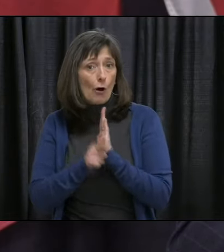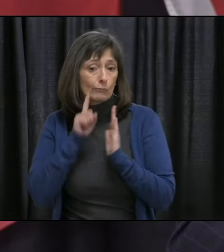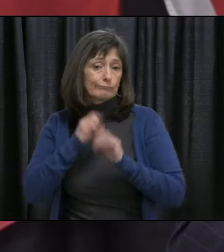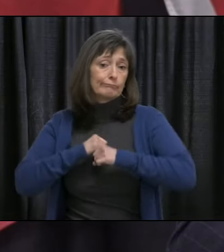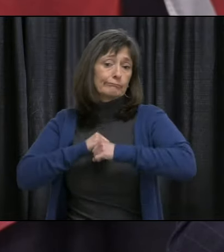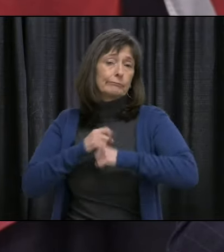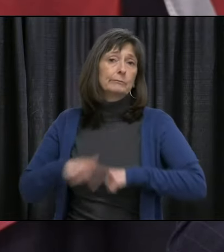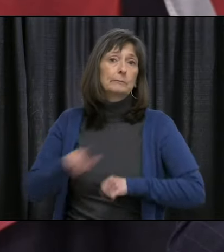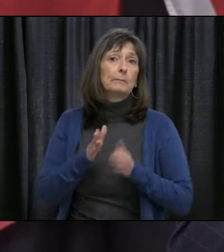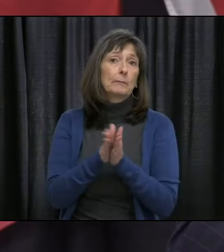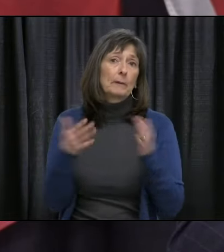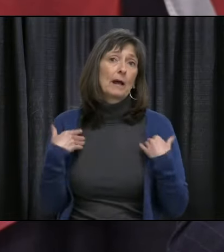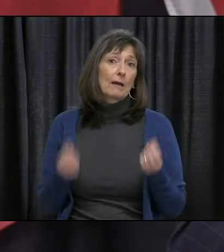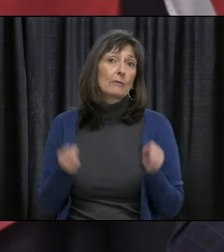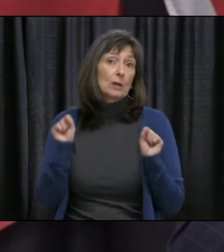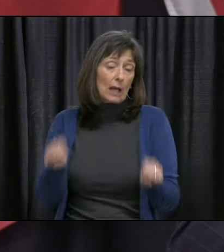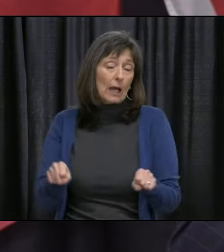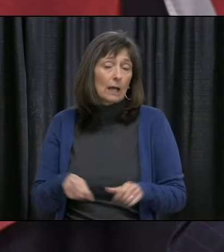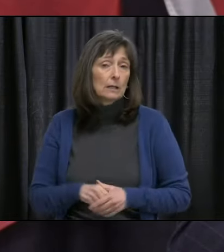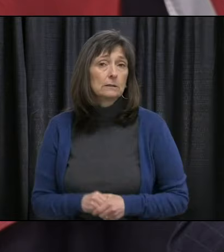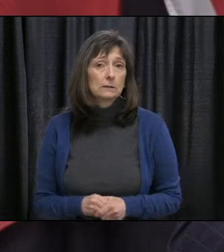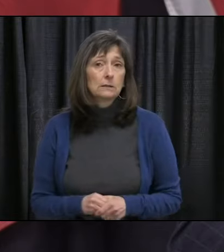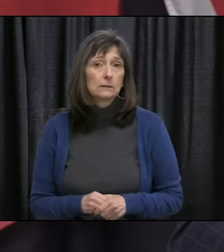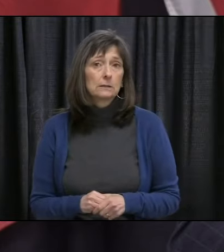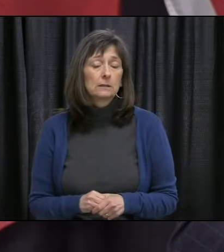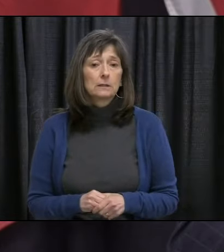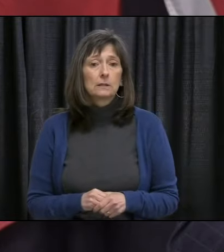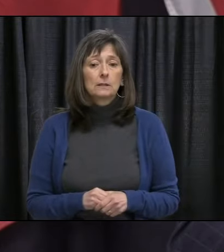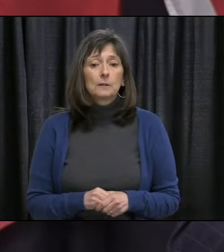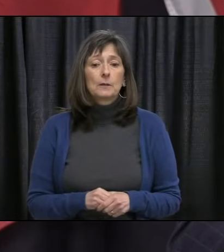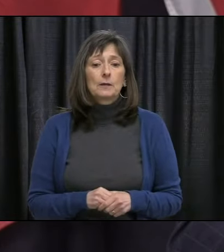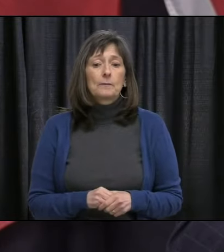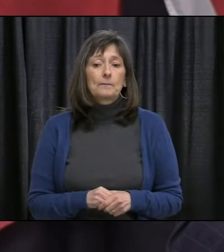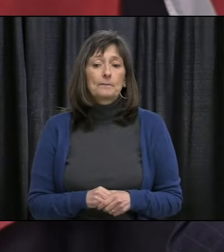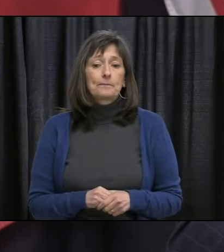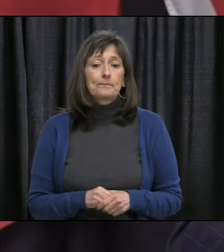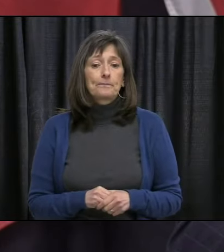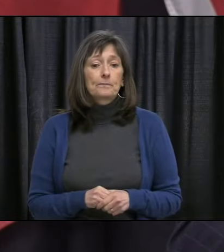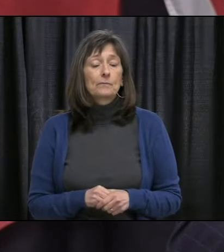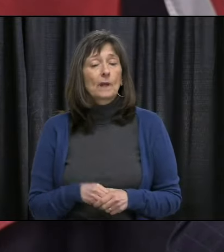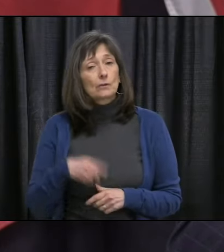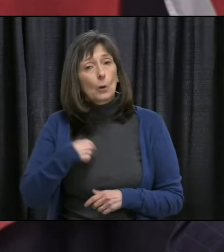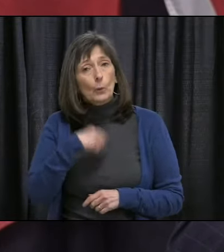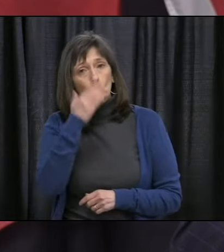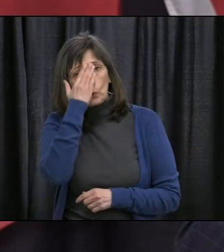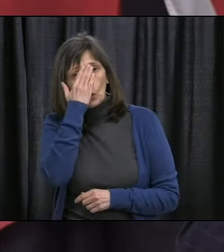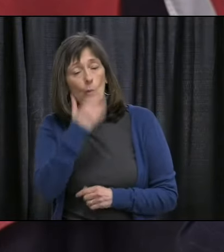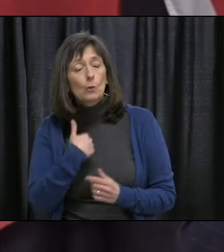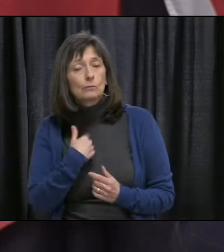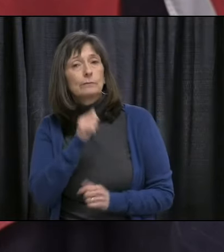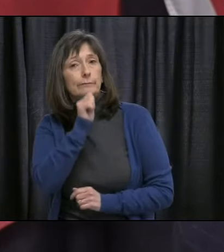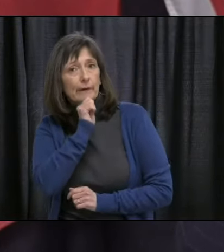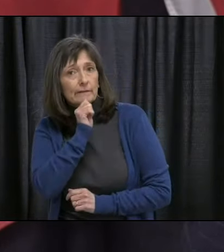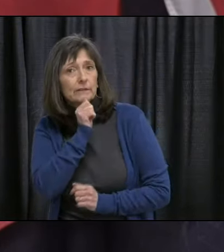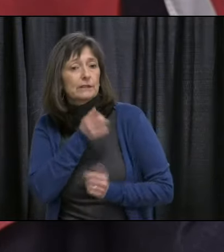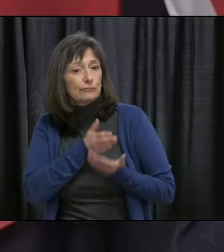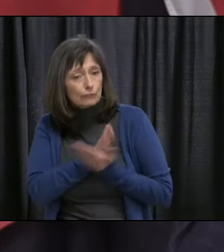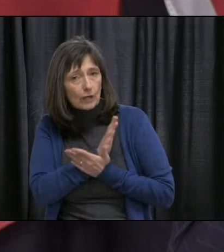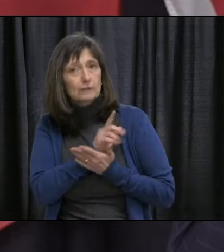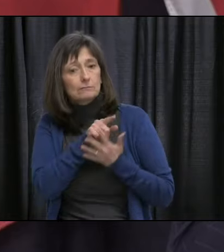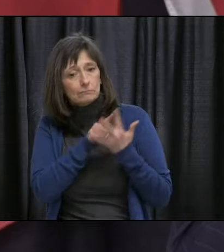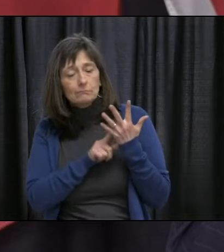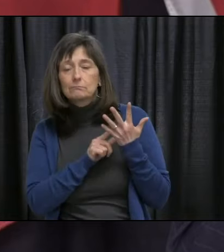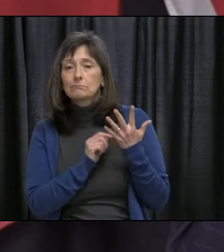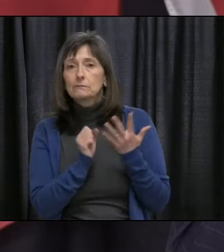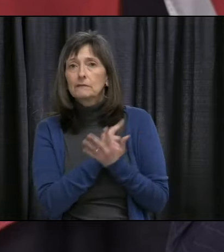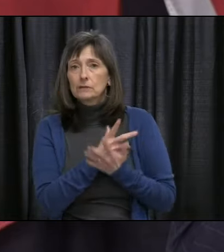protect, you know, public health and take strong public health measures in Newfoundland and Labrador. So recognizing all of that, I mean, and, you know, when you